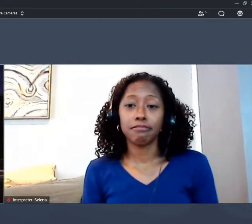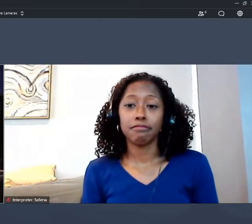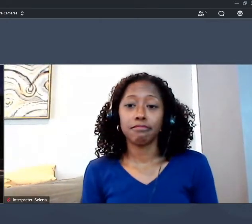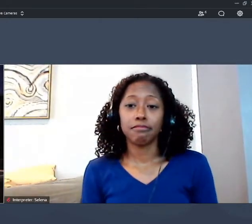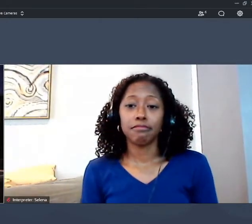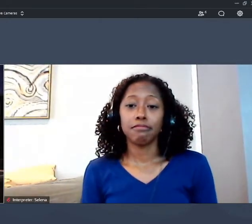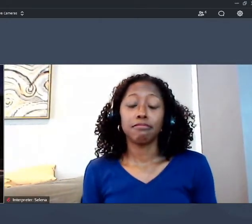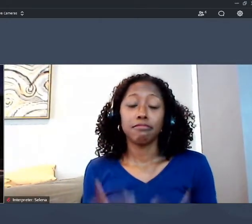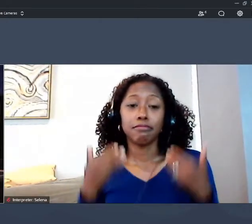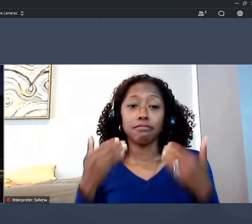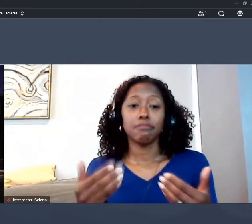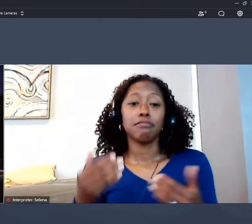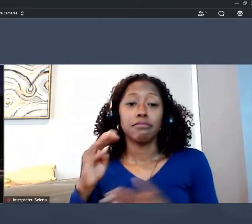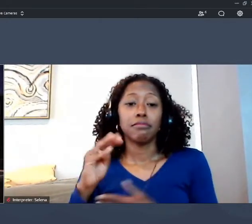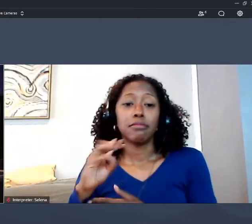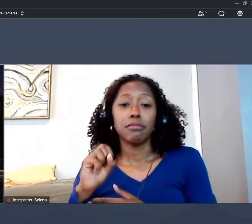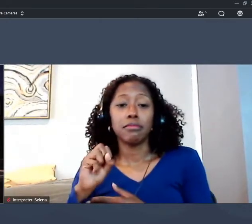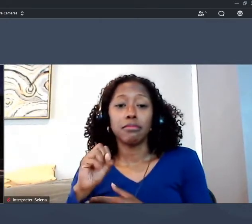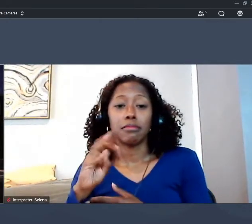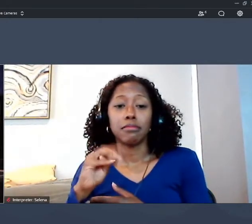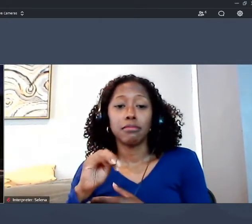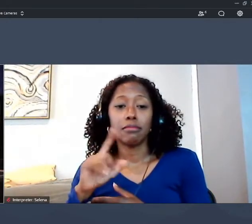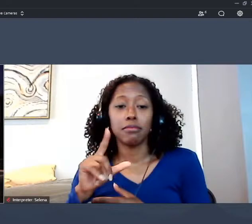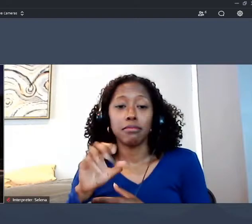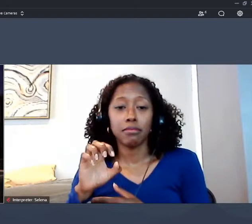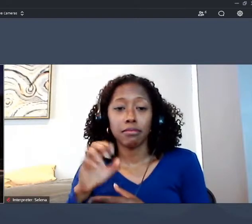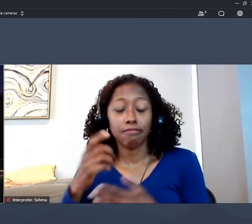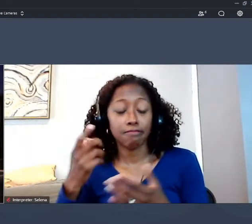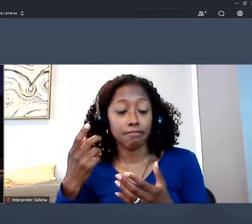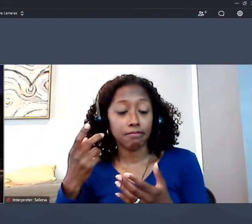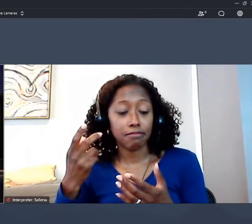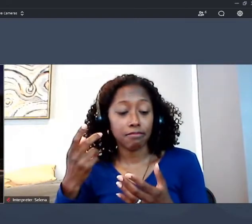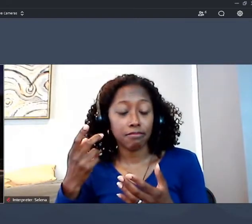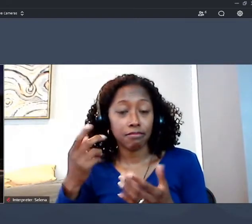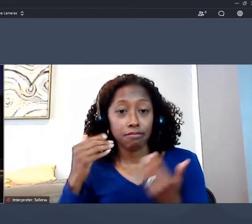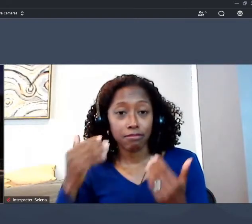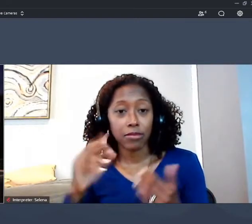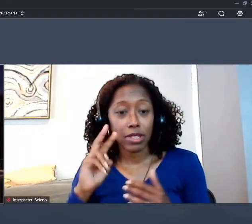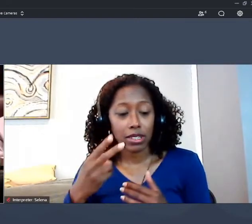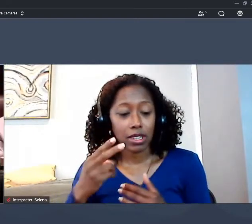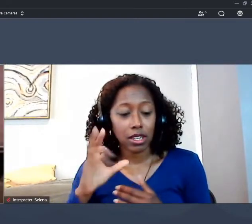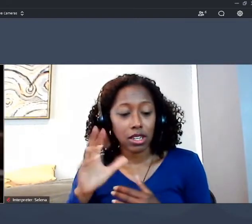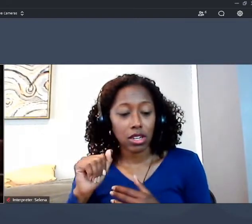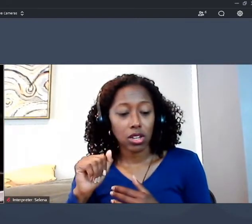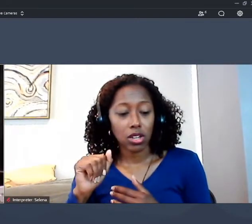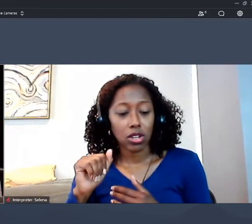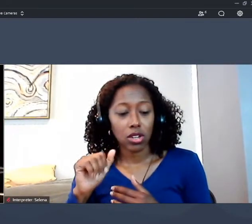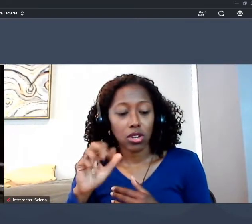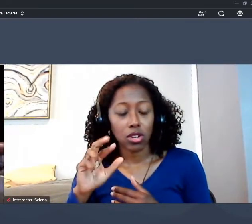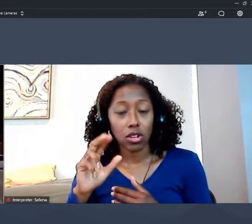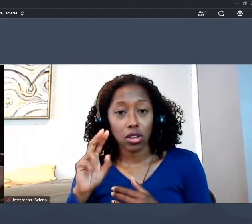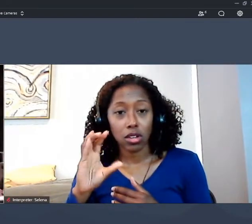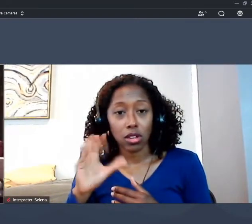moved by Councilman Smiley, second by Councilman Canale. I see no members of the queue. Assume you're ready to vote on item 35. Please prepare the screen.